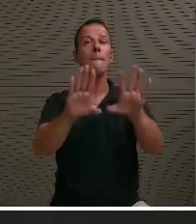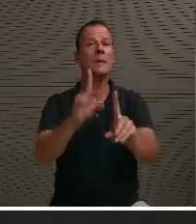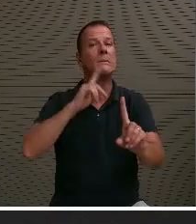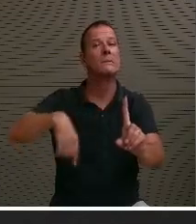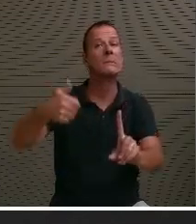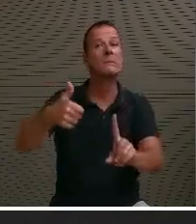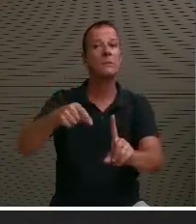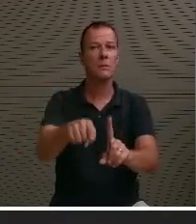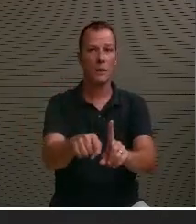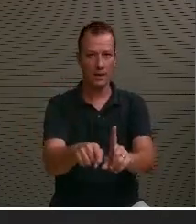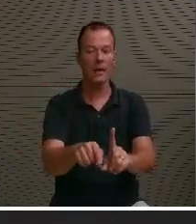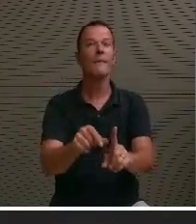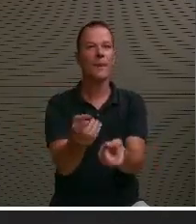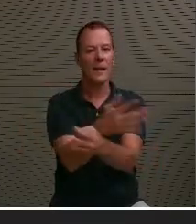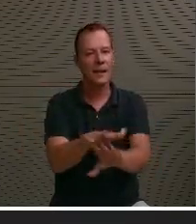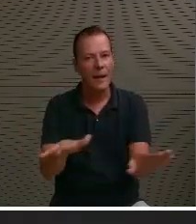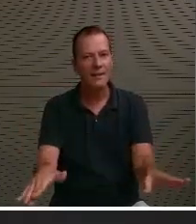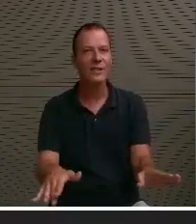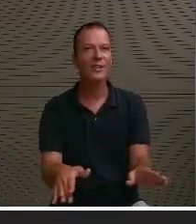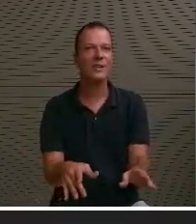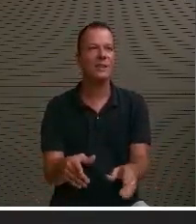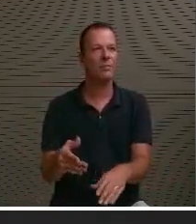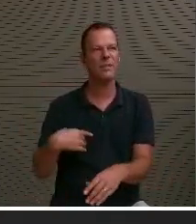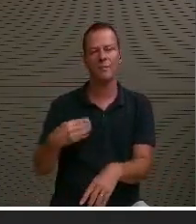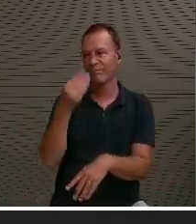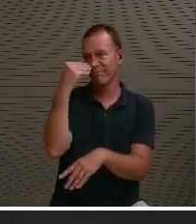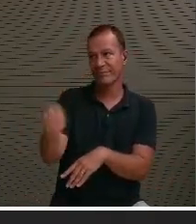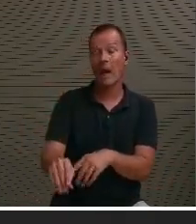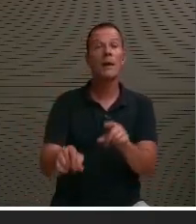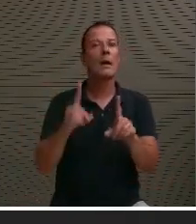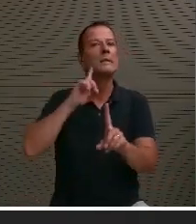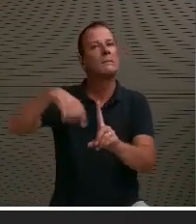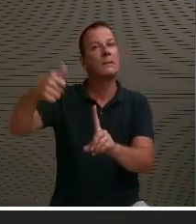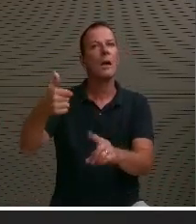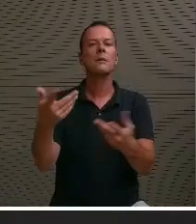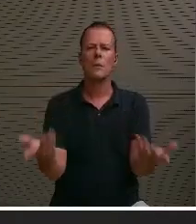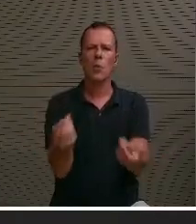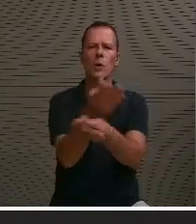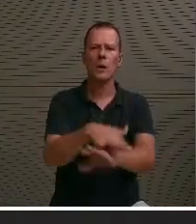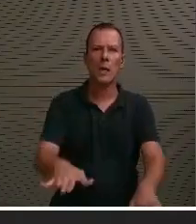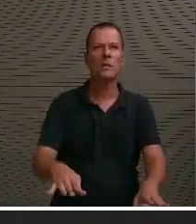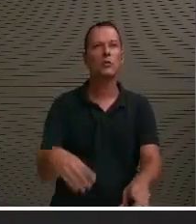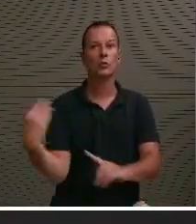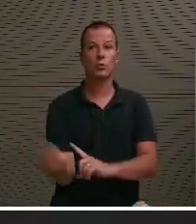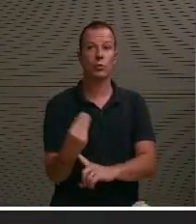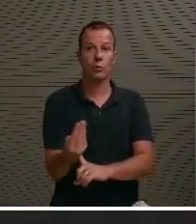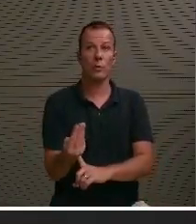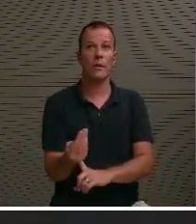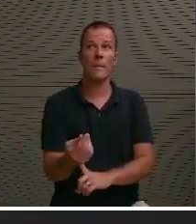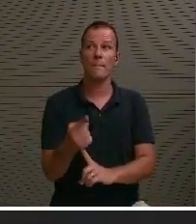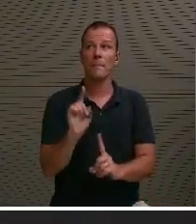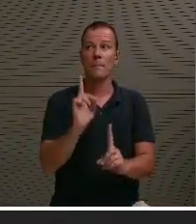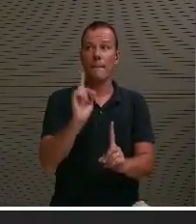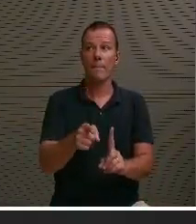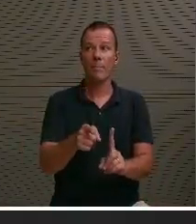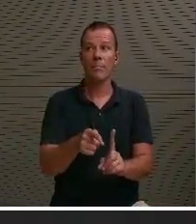And children and teenagers that were healed had to go at least 2 times at the hospital singing with those that are